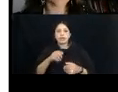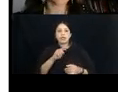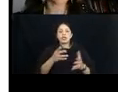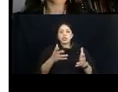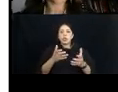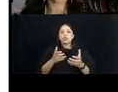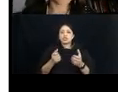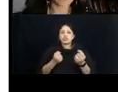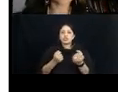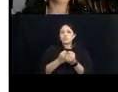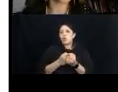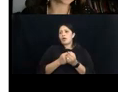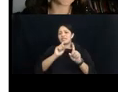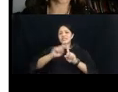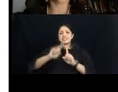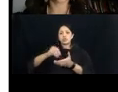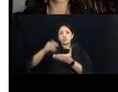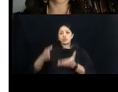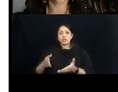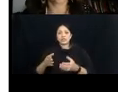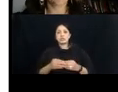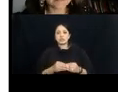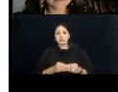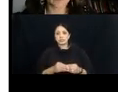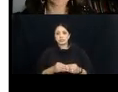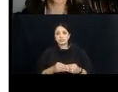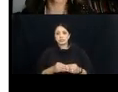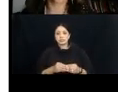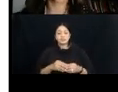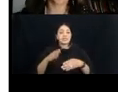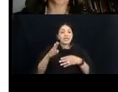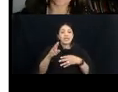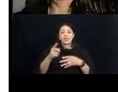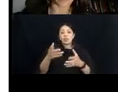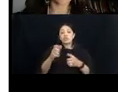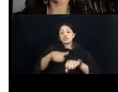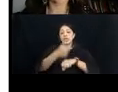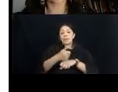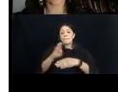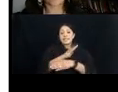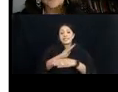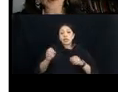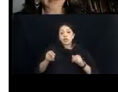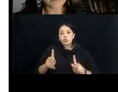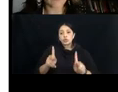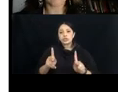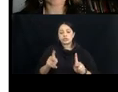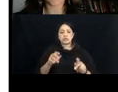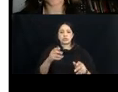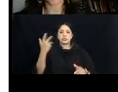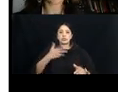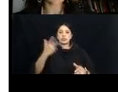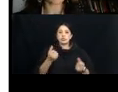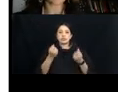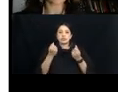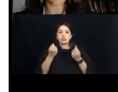affecting students, better housing, better education, business opportunities. There's so many